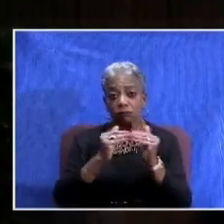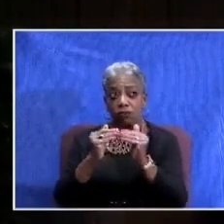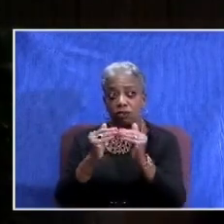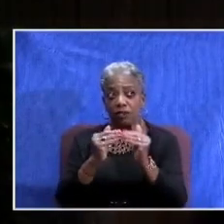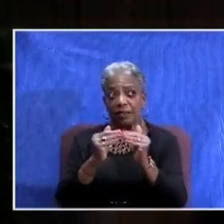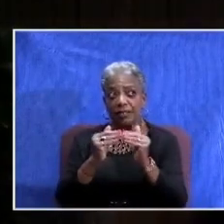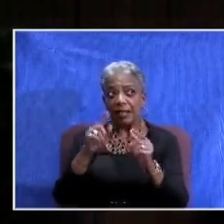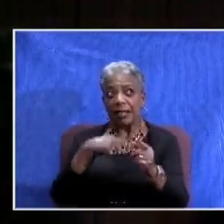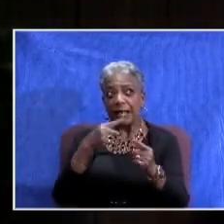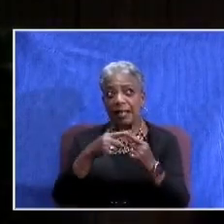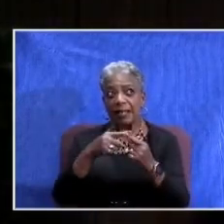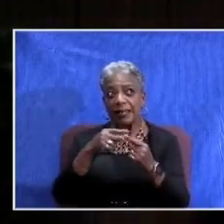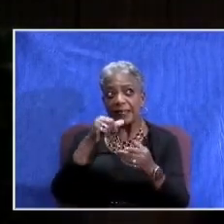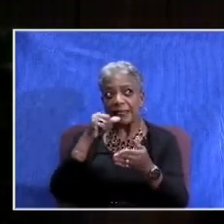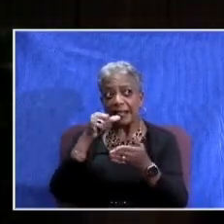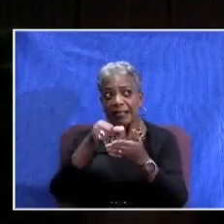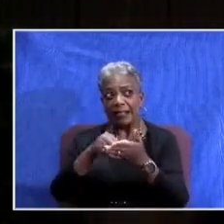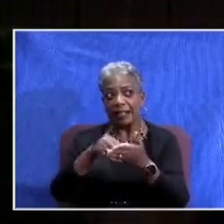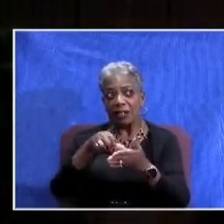Incarceration.